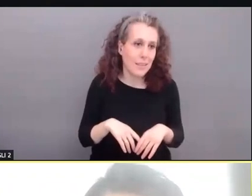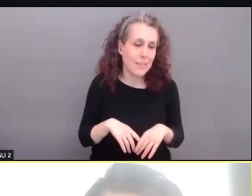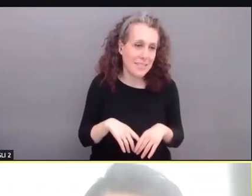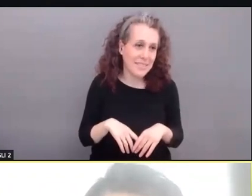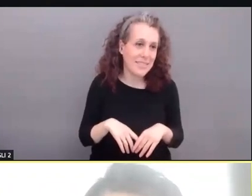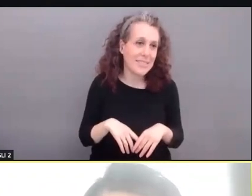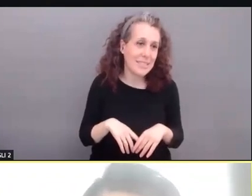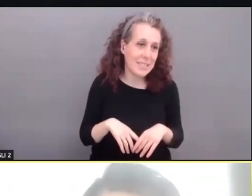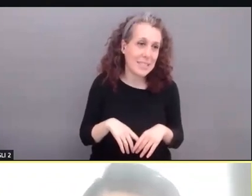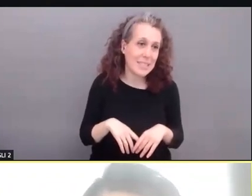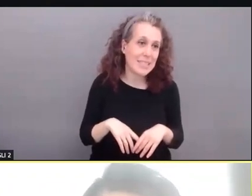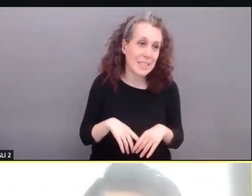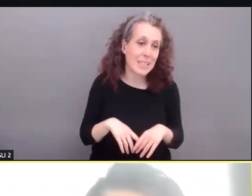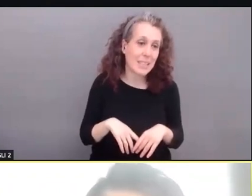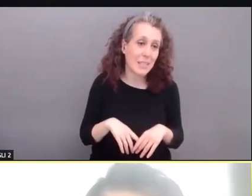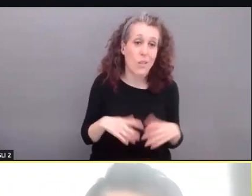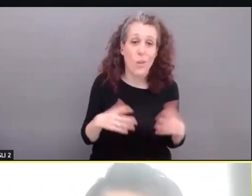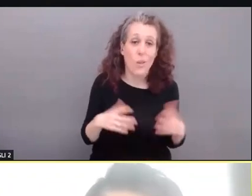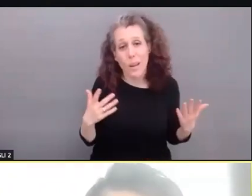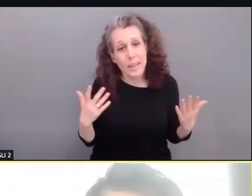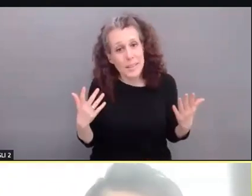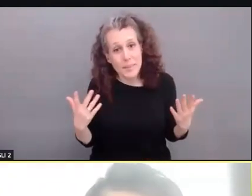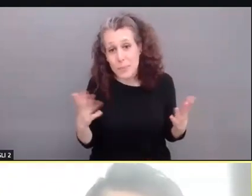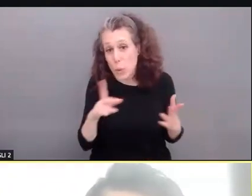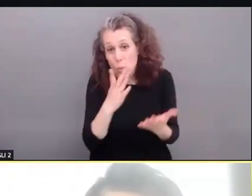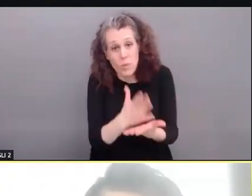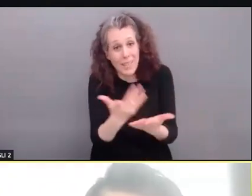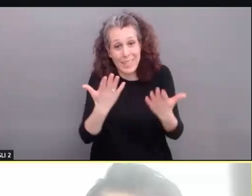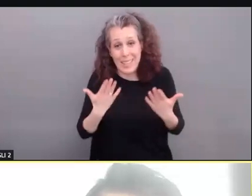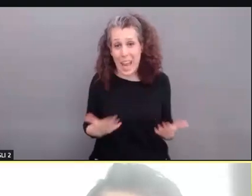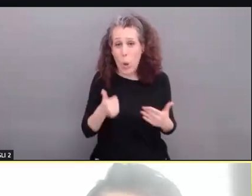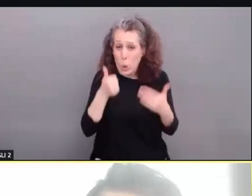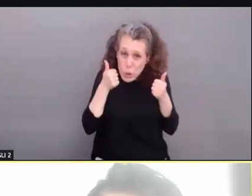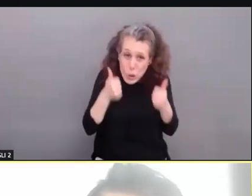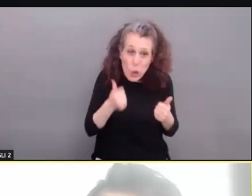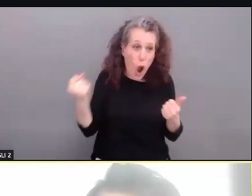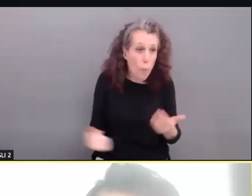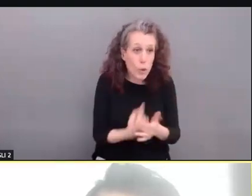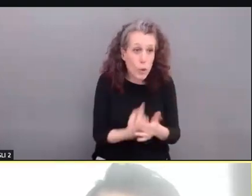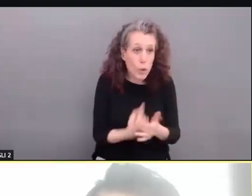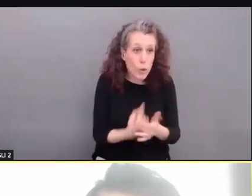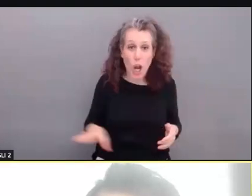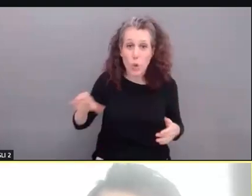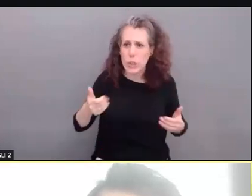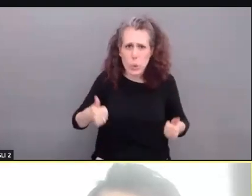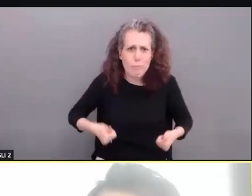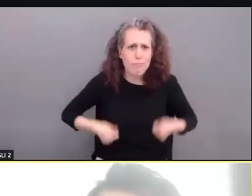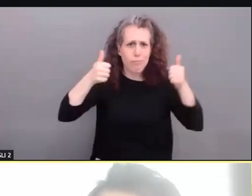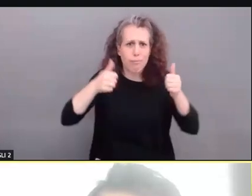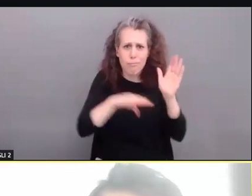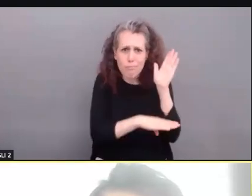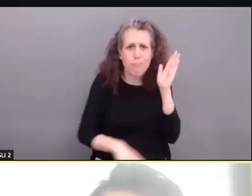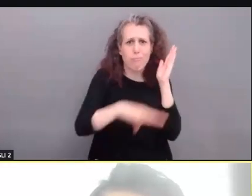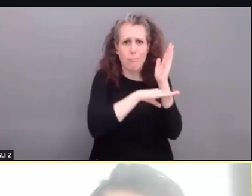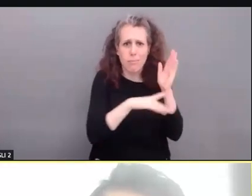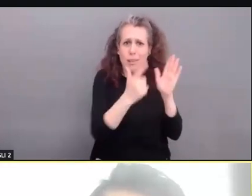And we just like to highlight that now is a very good chance for countries to update the national laws and building codes of